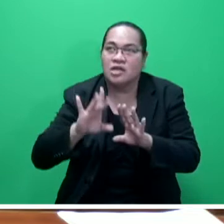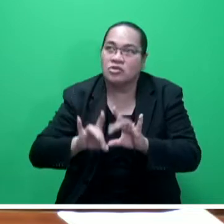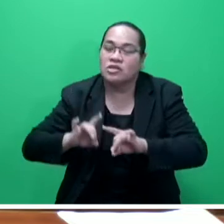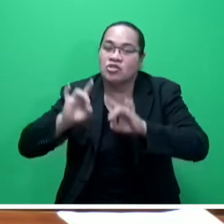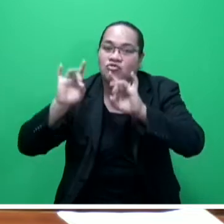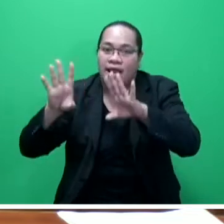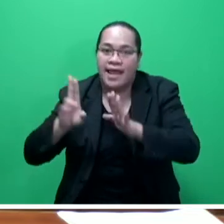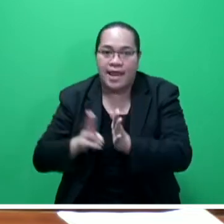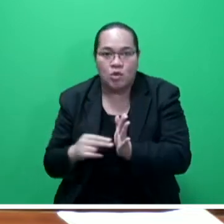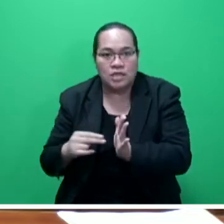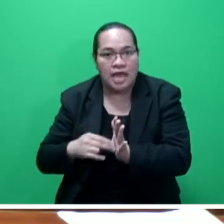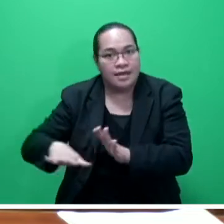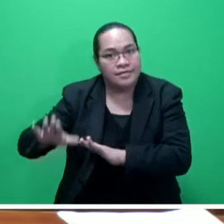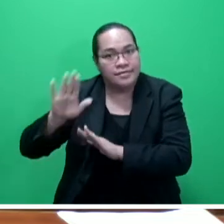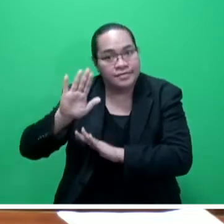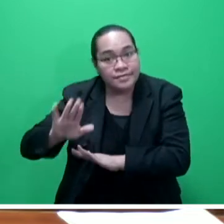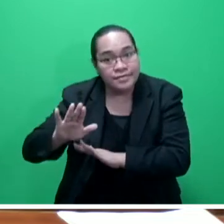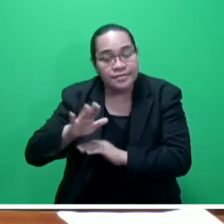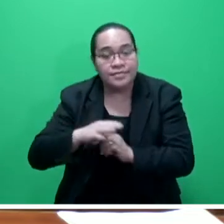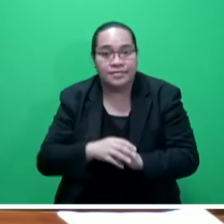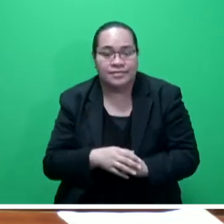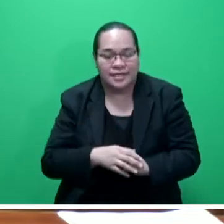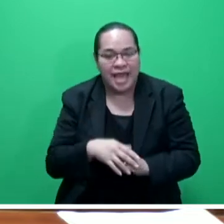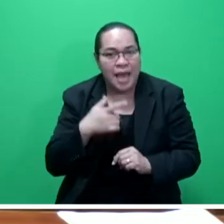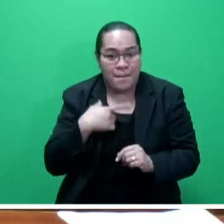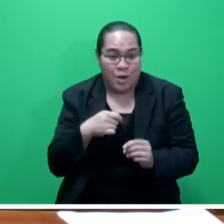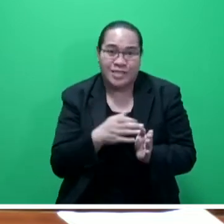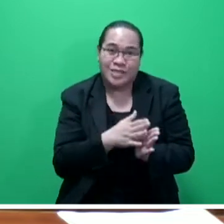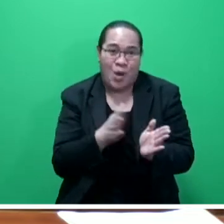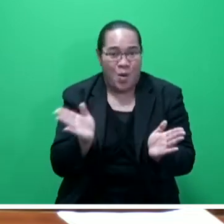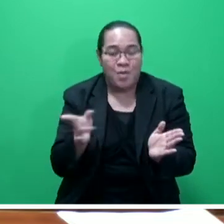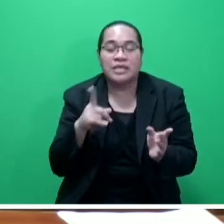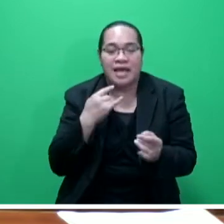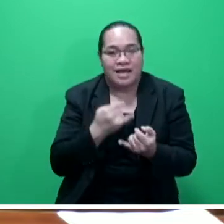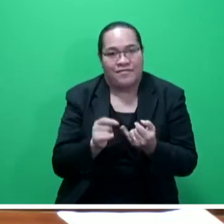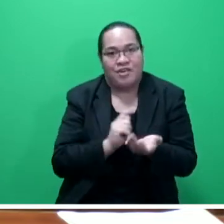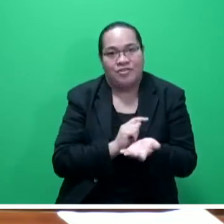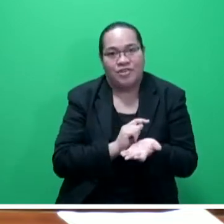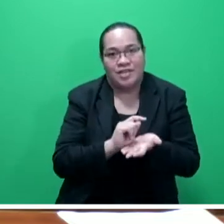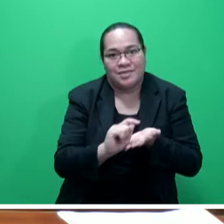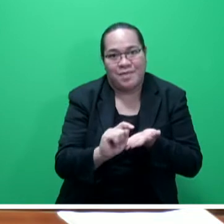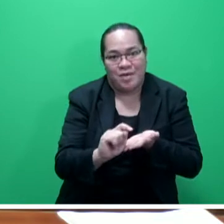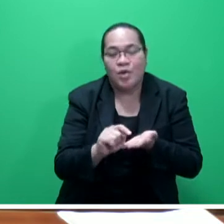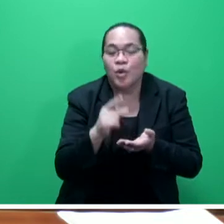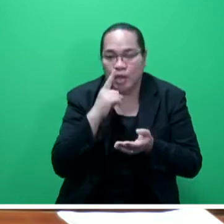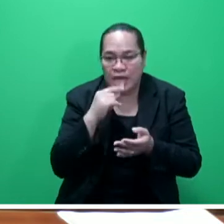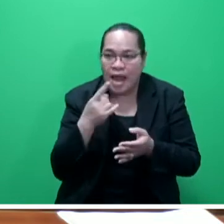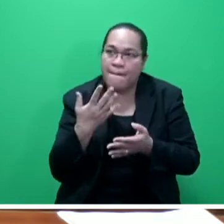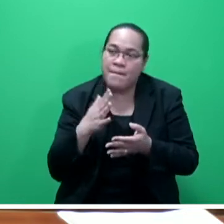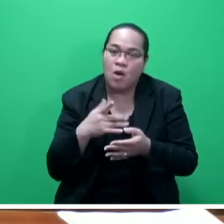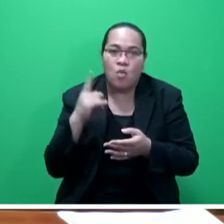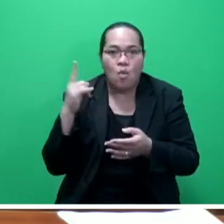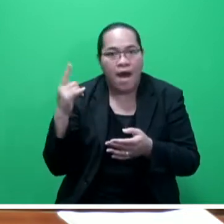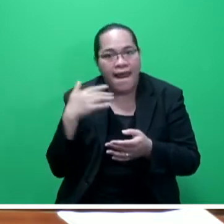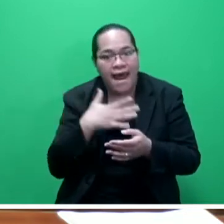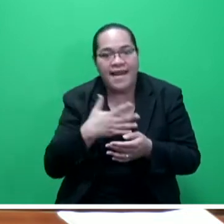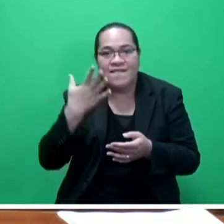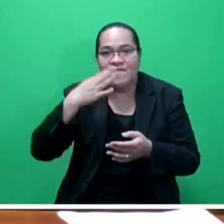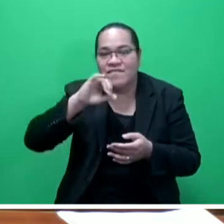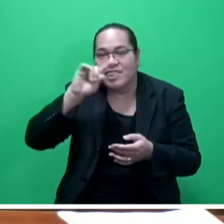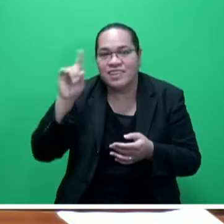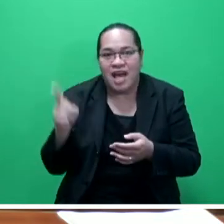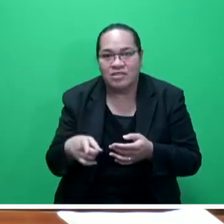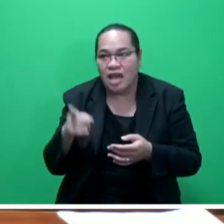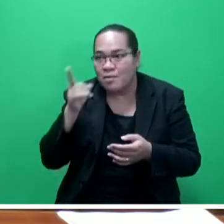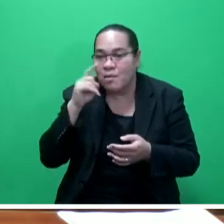Zealand, and because of its open nature and its transparent nature, there can be up to 150,000 potential